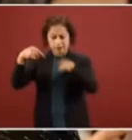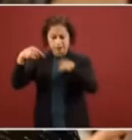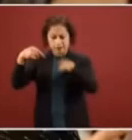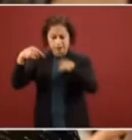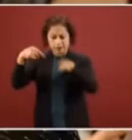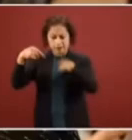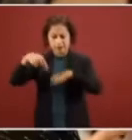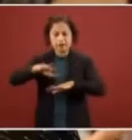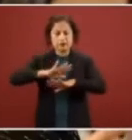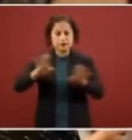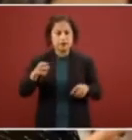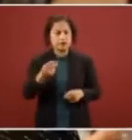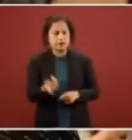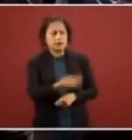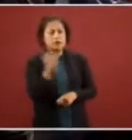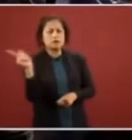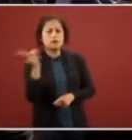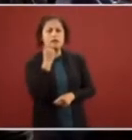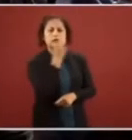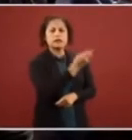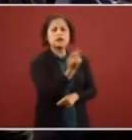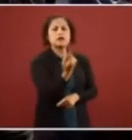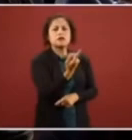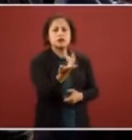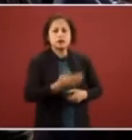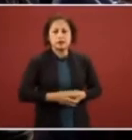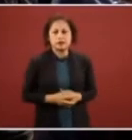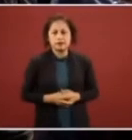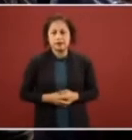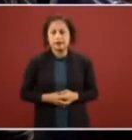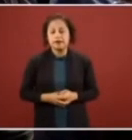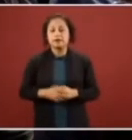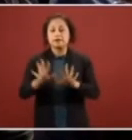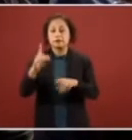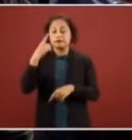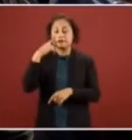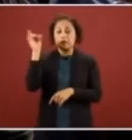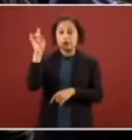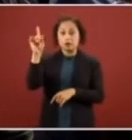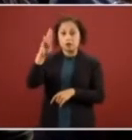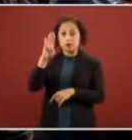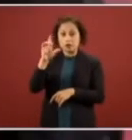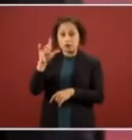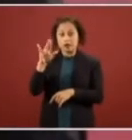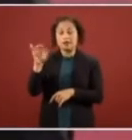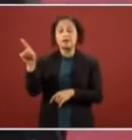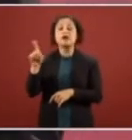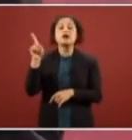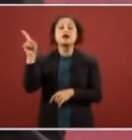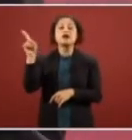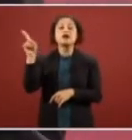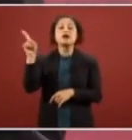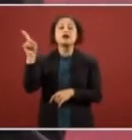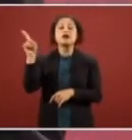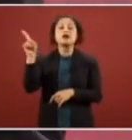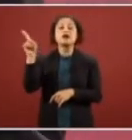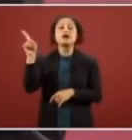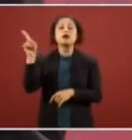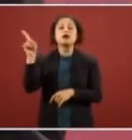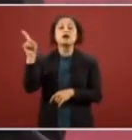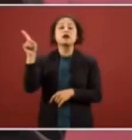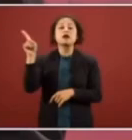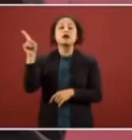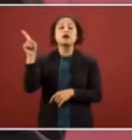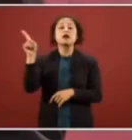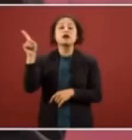my first question. Gracias. Thank you. Bueno, en el caso de Bolivia va a estar informando constantemente. Well,